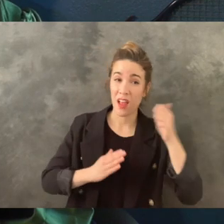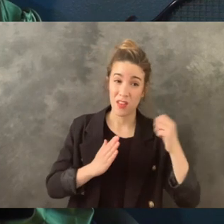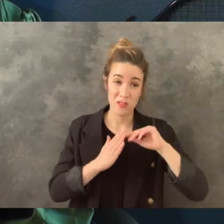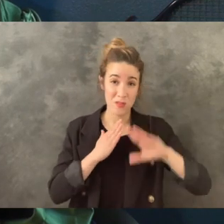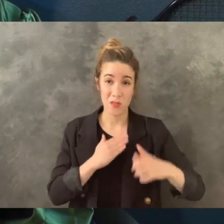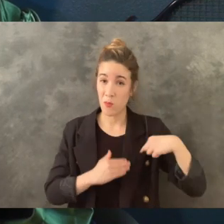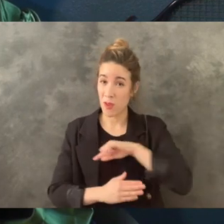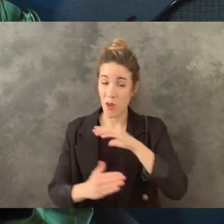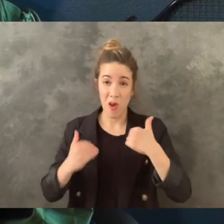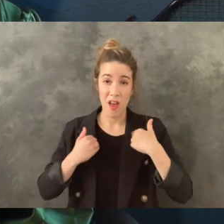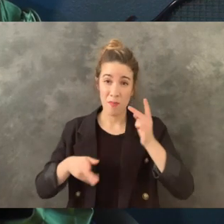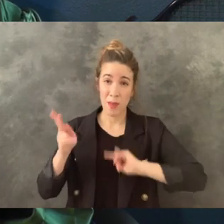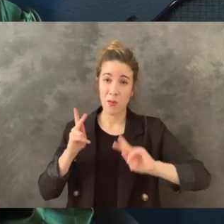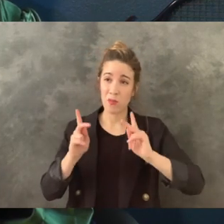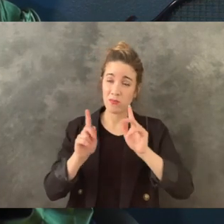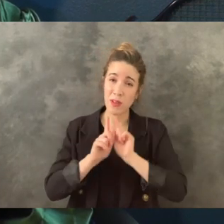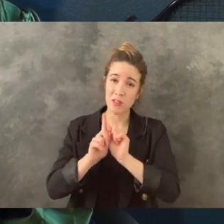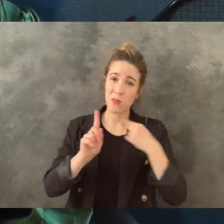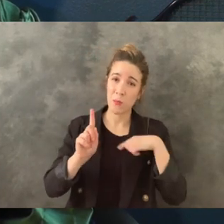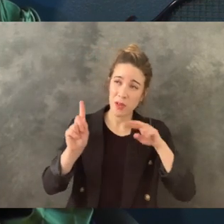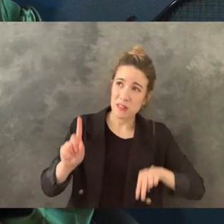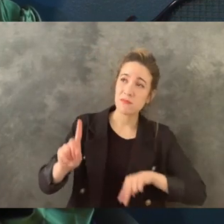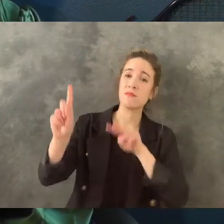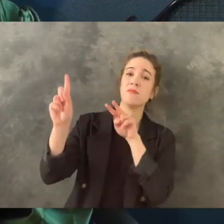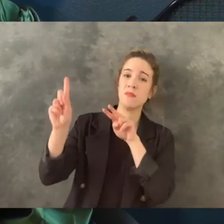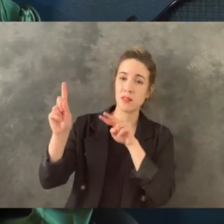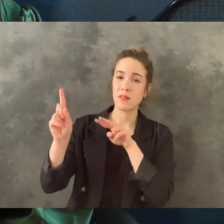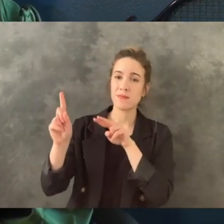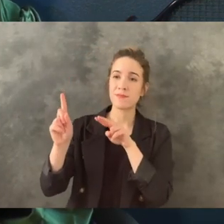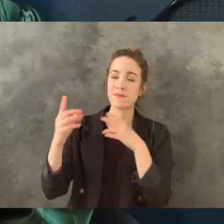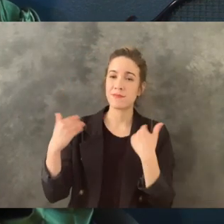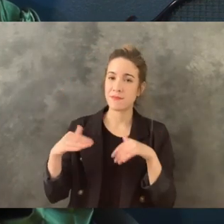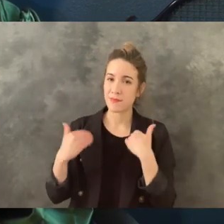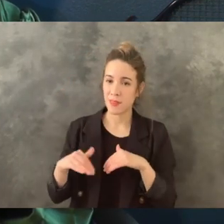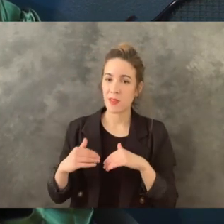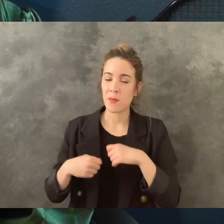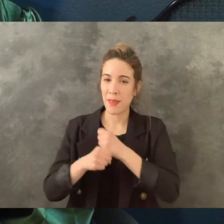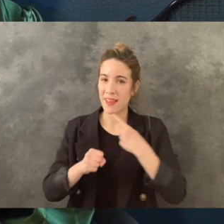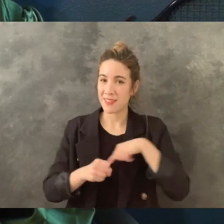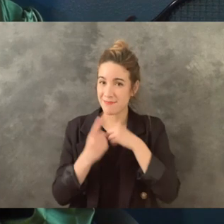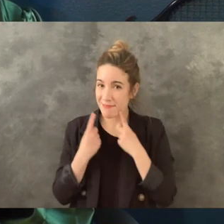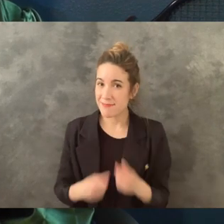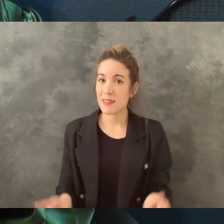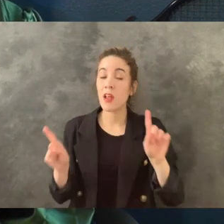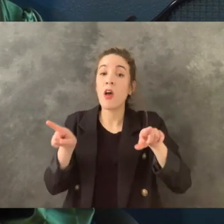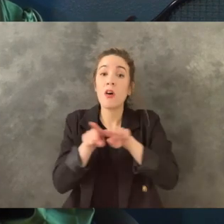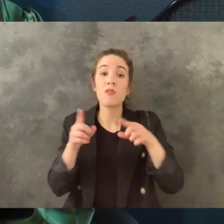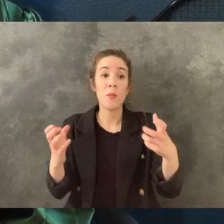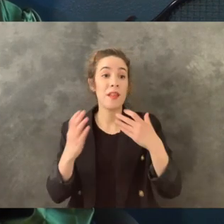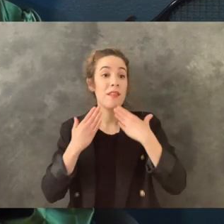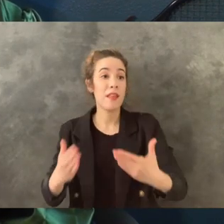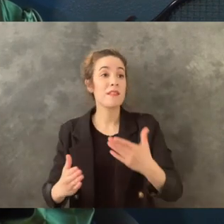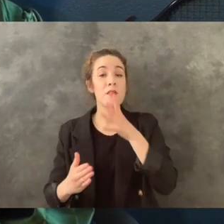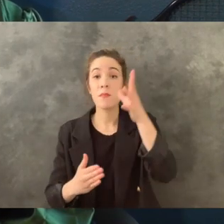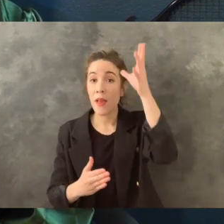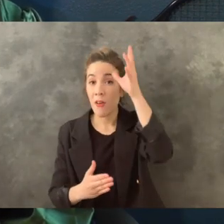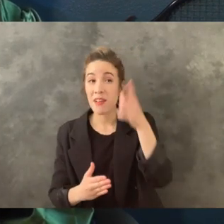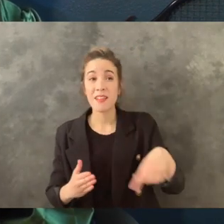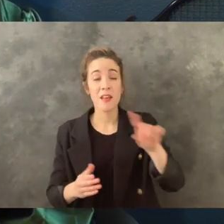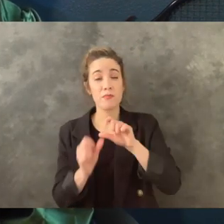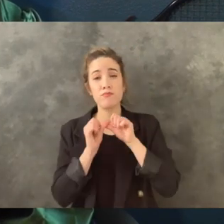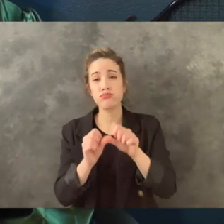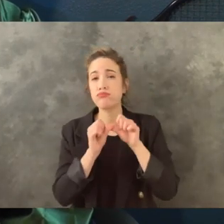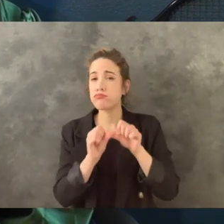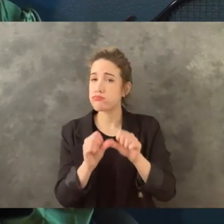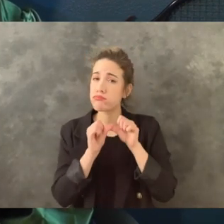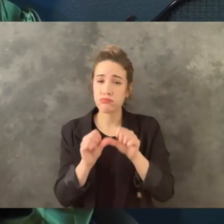mentors to look up to and pave the path to get us on the stage and succeed in anything we set our minds to. I'd also like to give a special thanks to the parents, who've